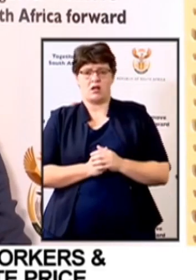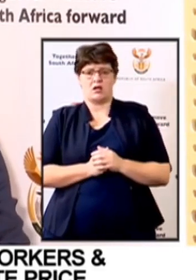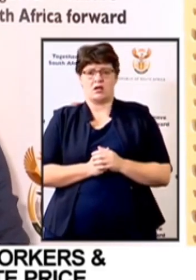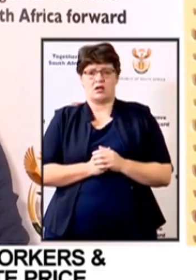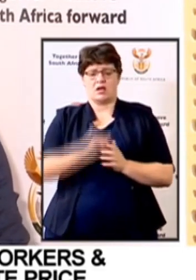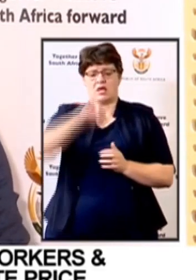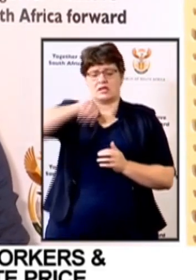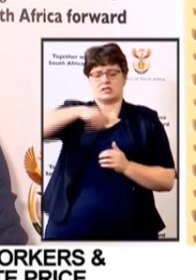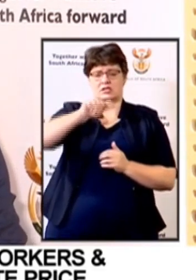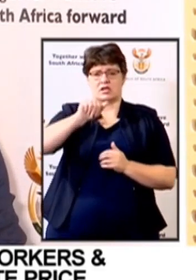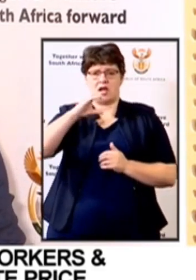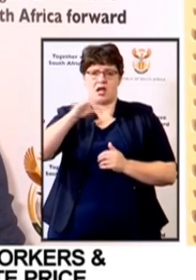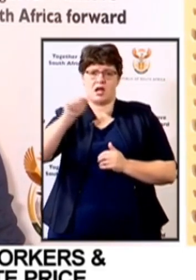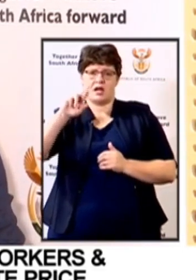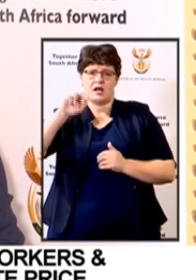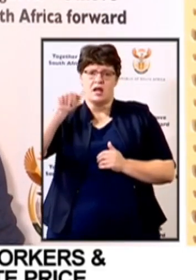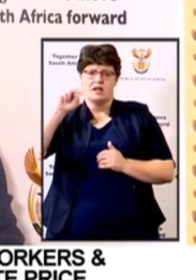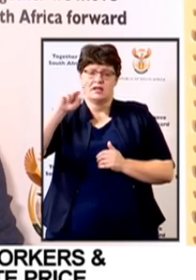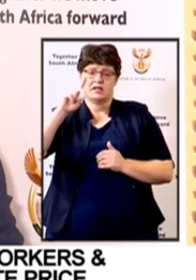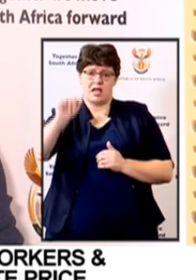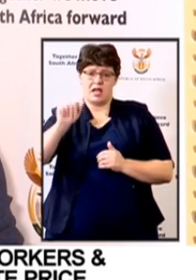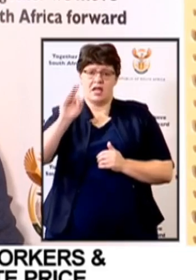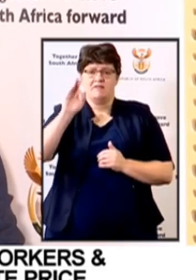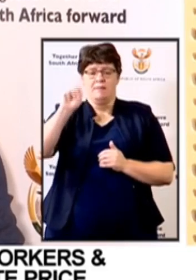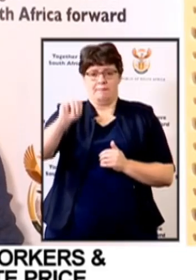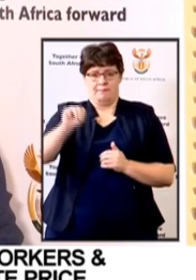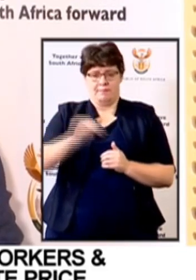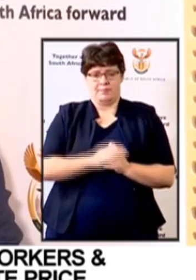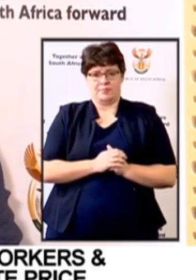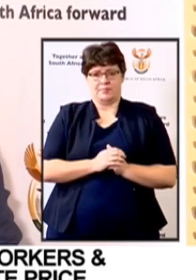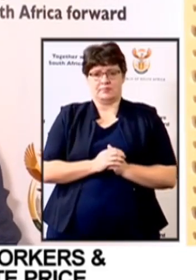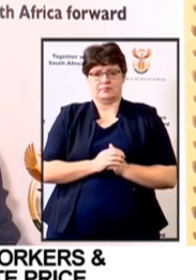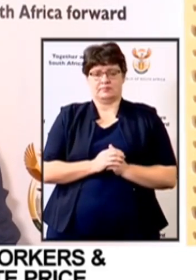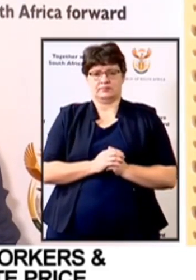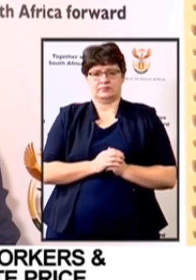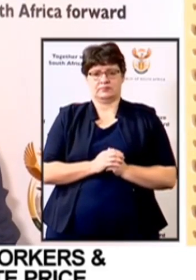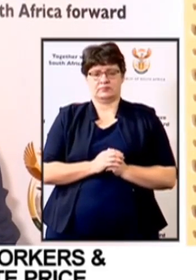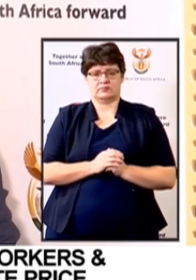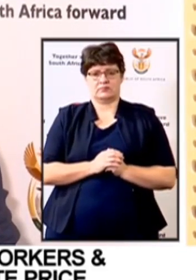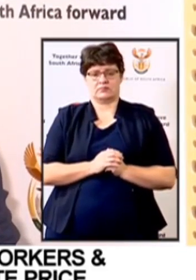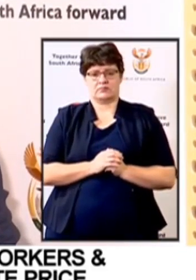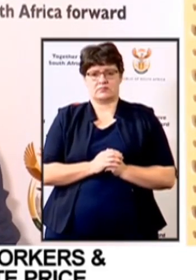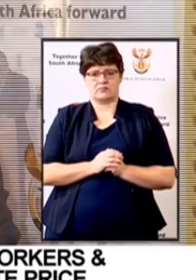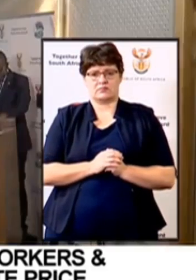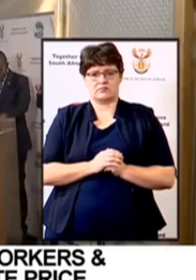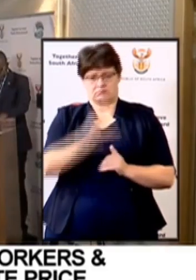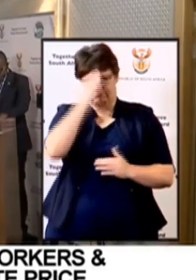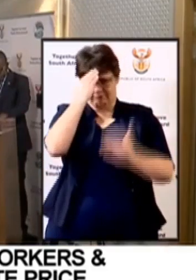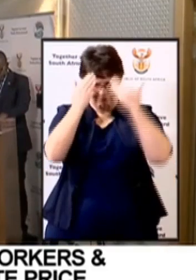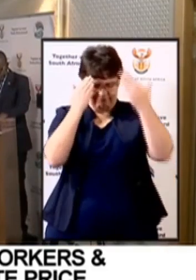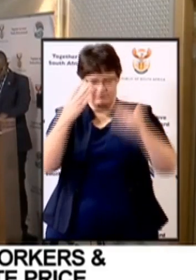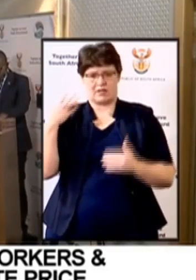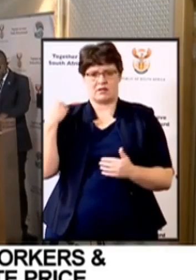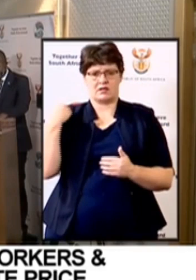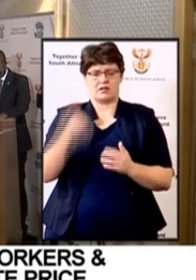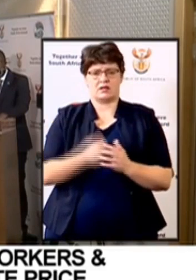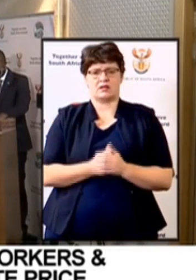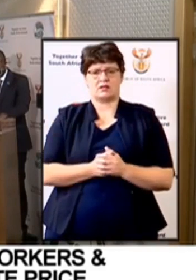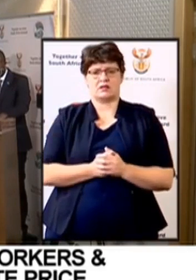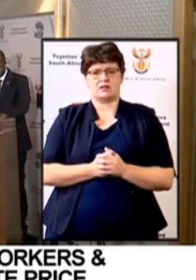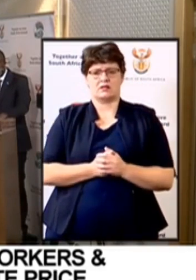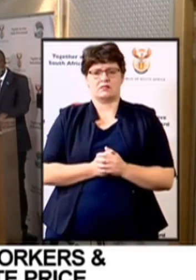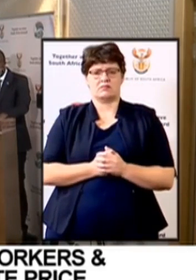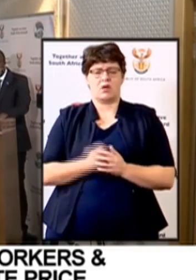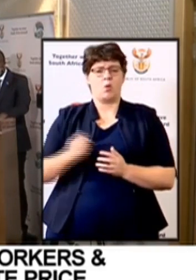from the Foreign. Okay, go ahead. Hello, Minister. I just wanted to